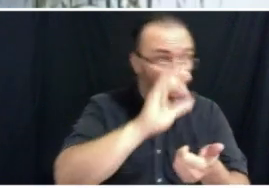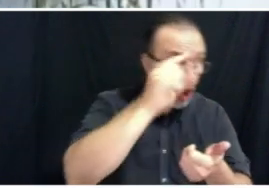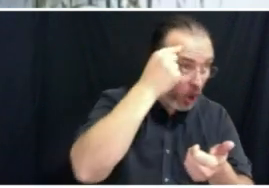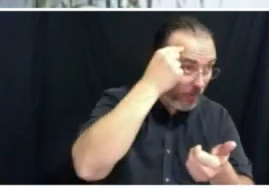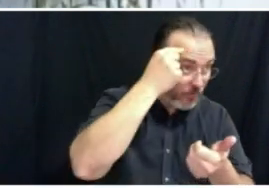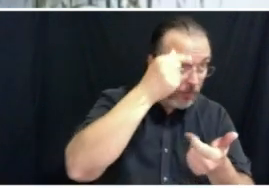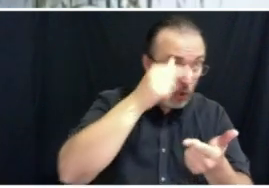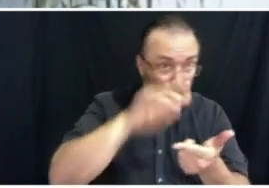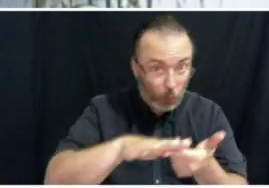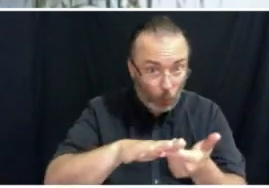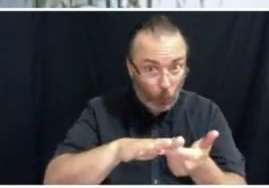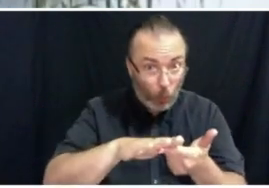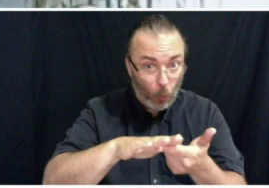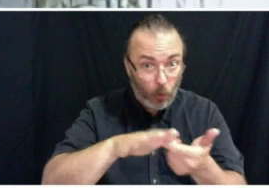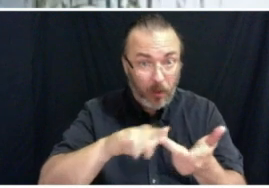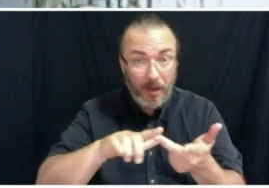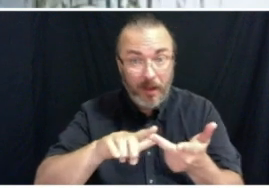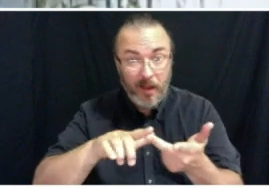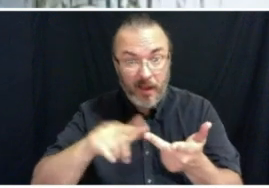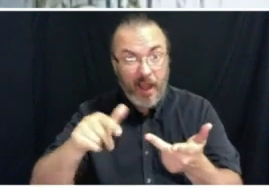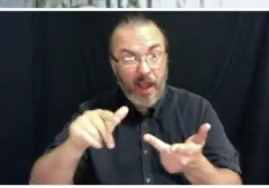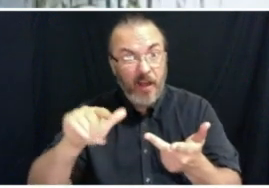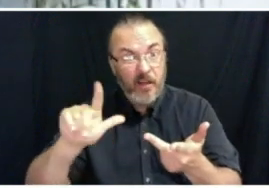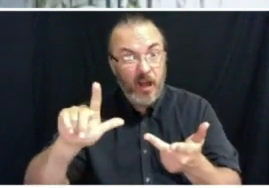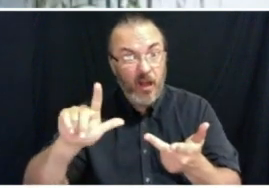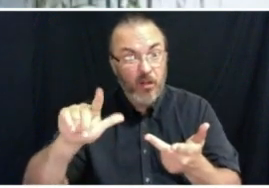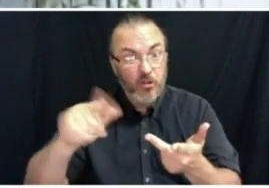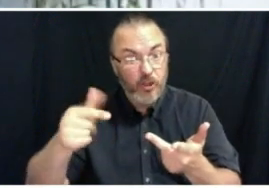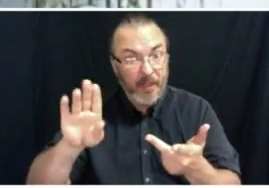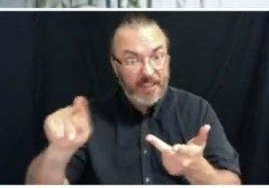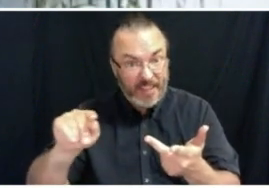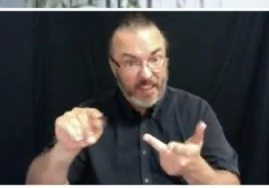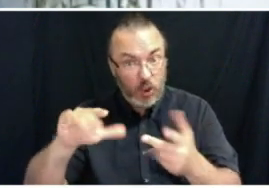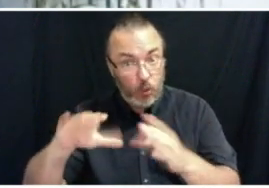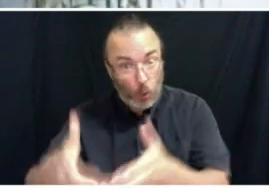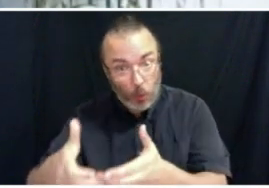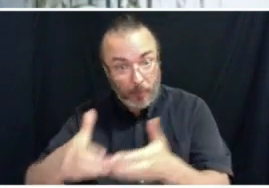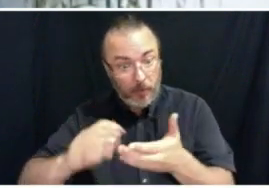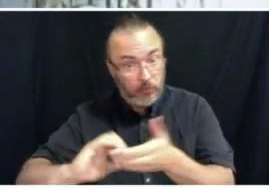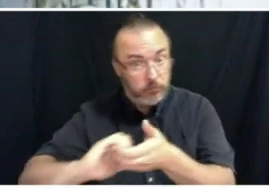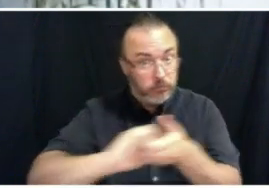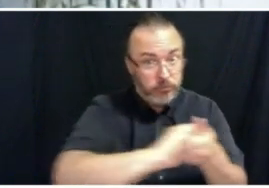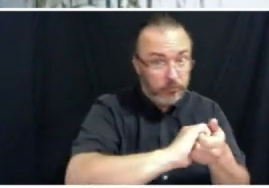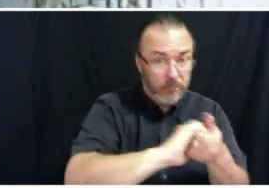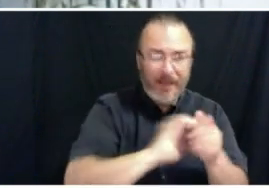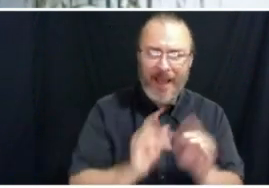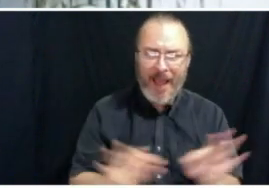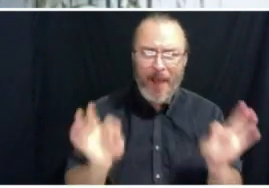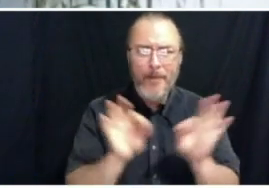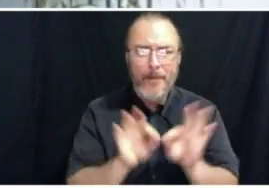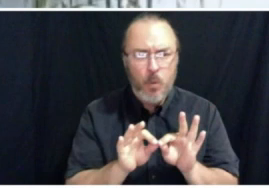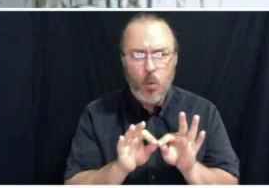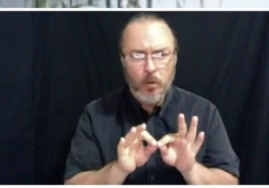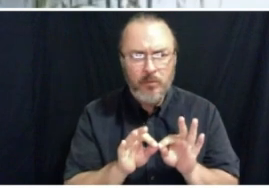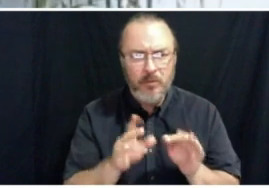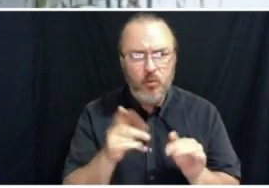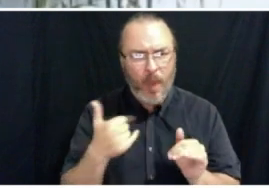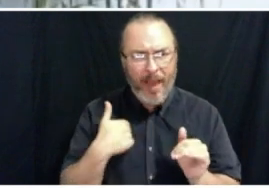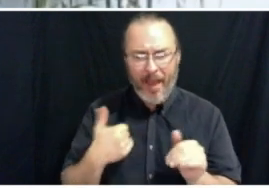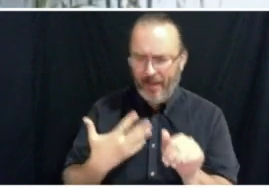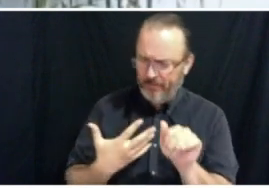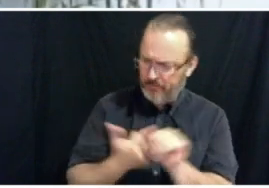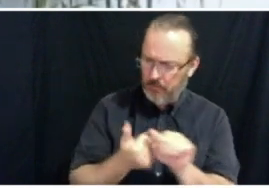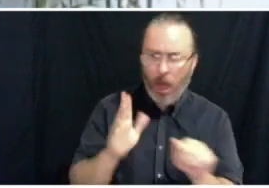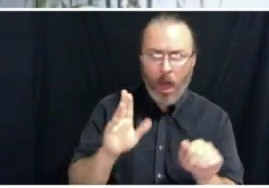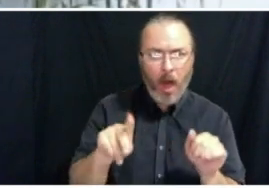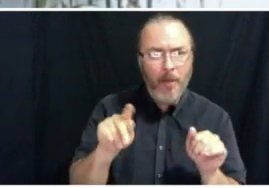and LGBTQI organizations is so essential, in terms of having up-to-date guidance and advice for